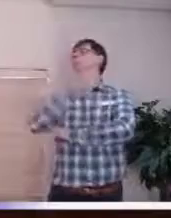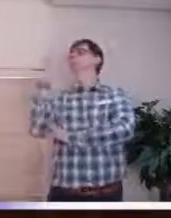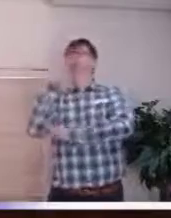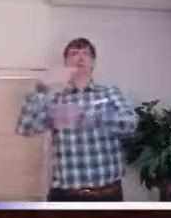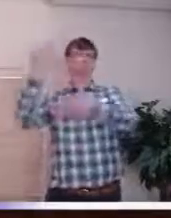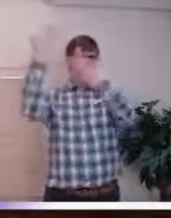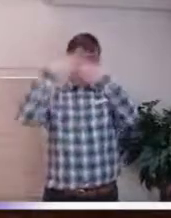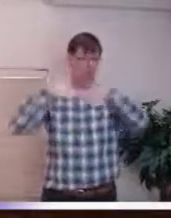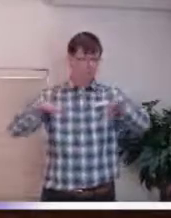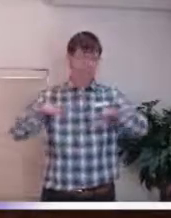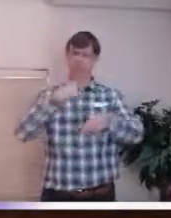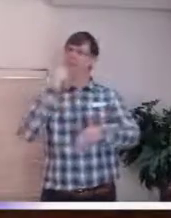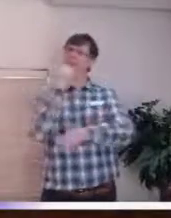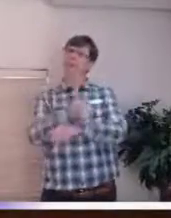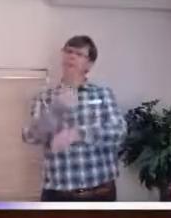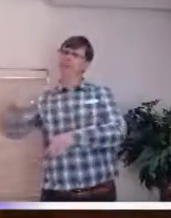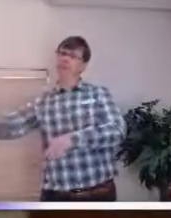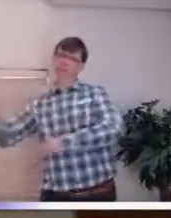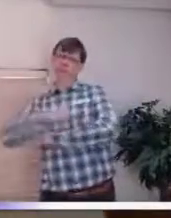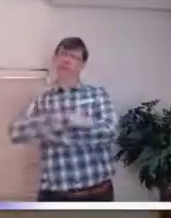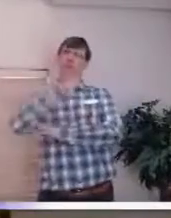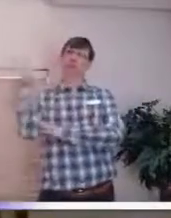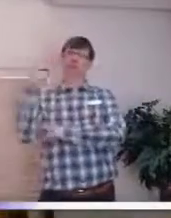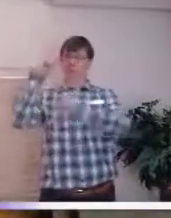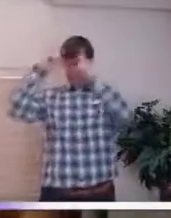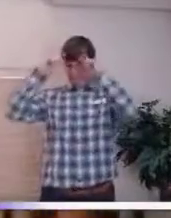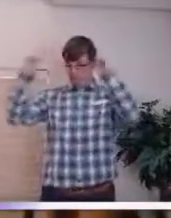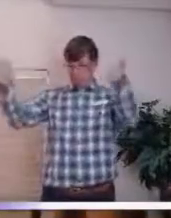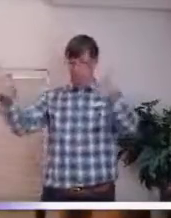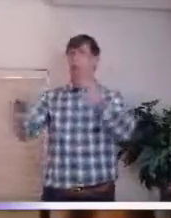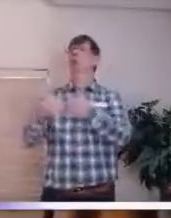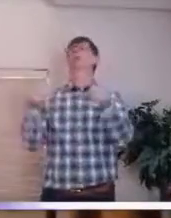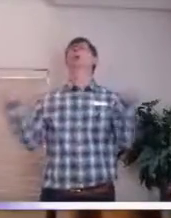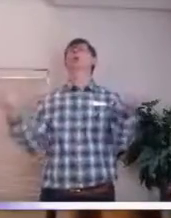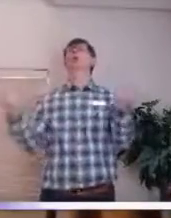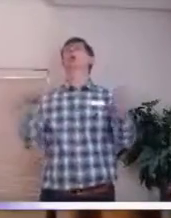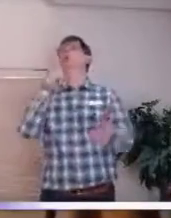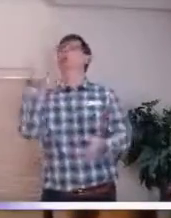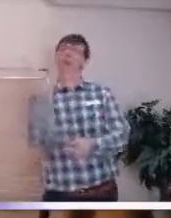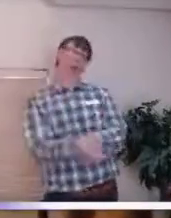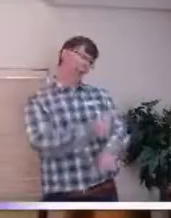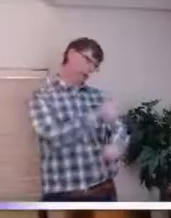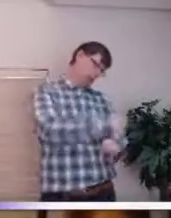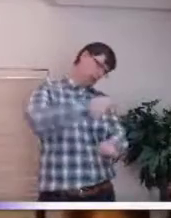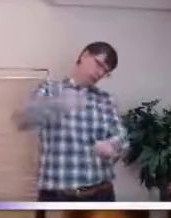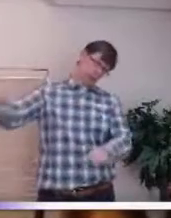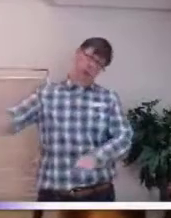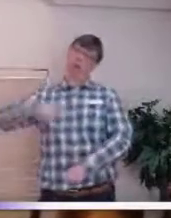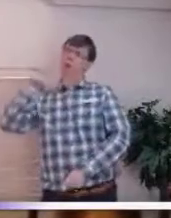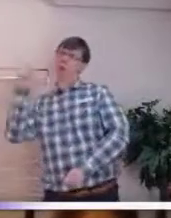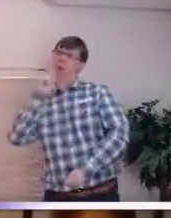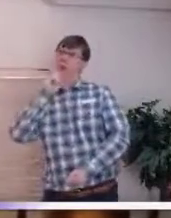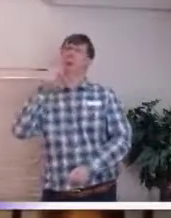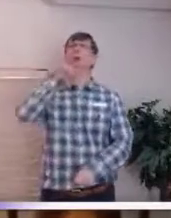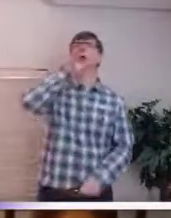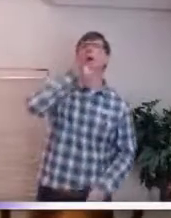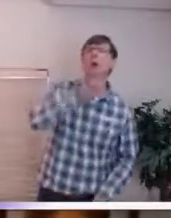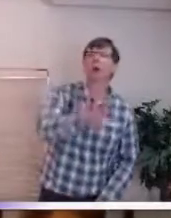same thing every single morning. And are we aware of what we're doing every single morning? It's like